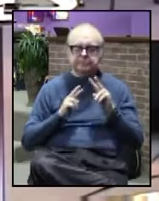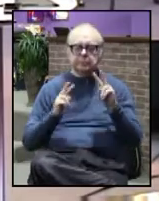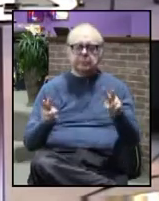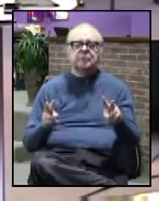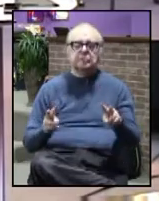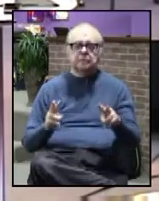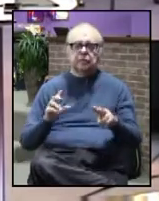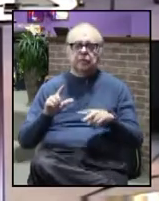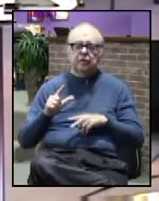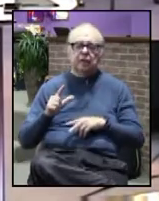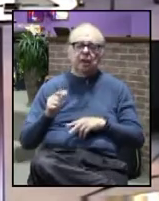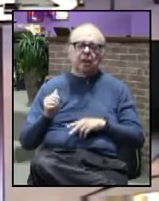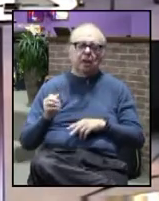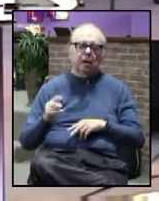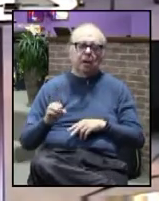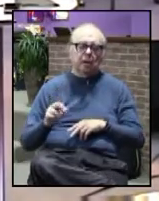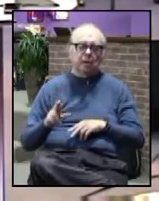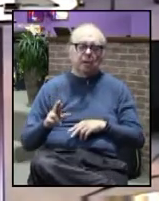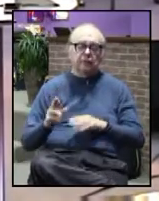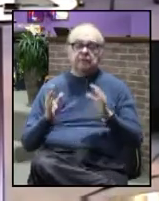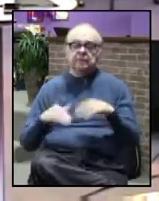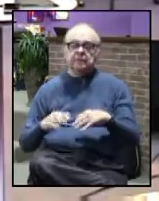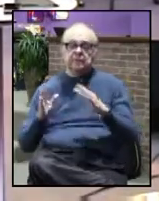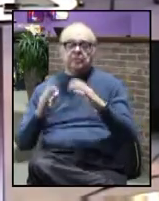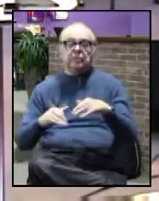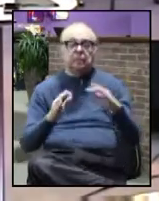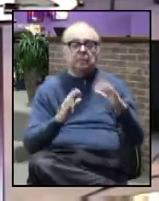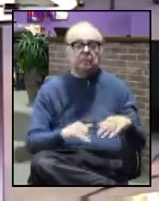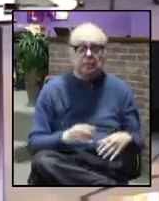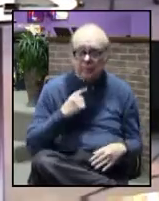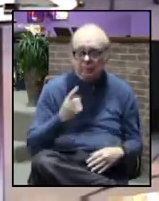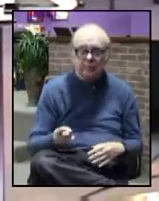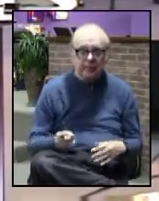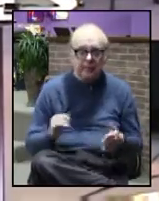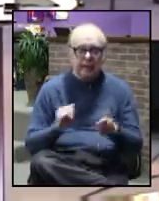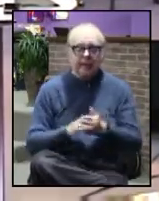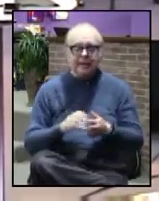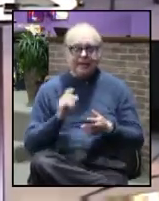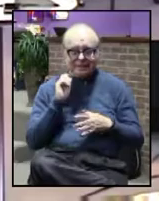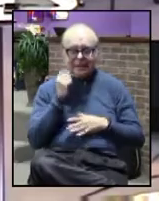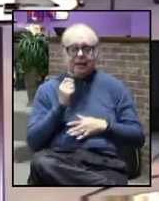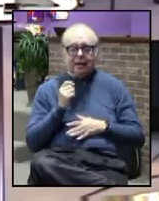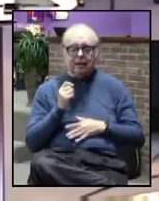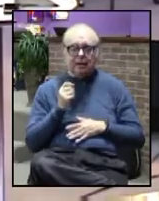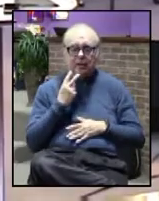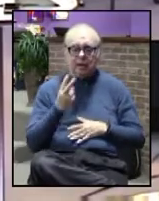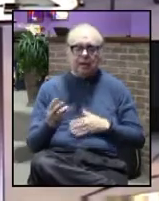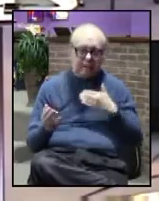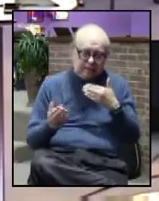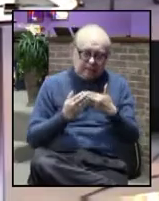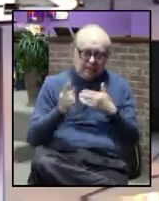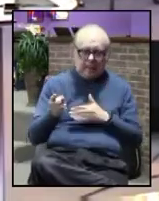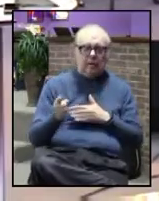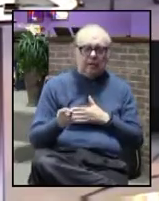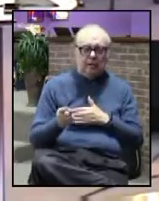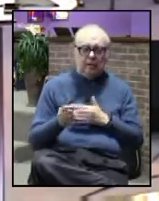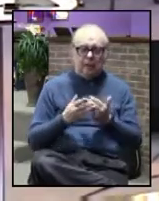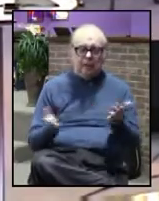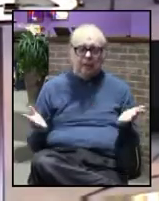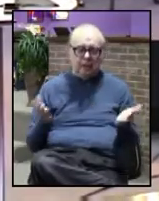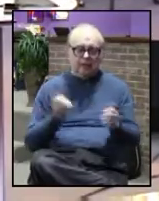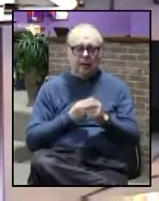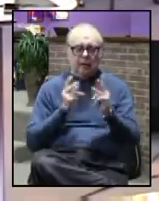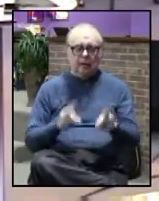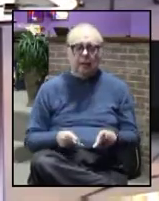these glaciers, okay, breaking apart and falling, and they're saying, this is really neat. See how close we're getting to these things?